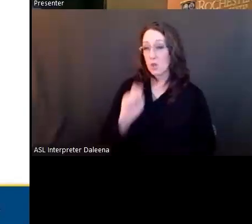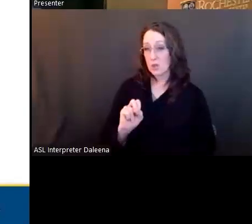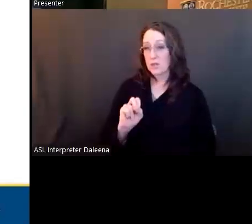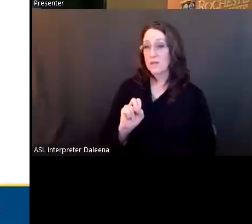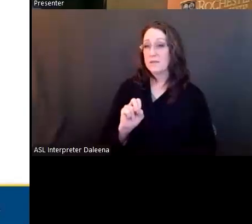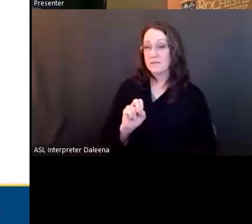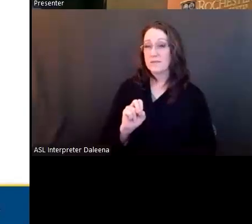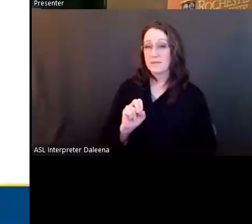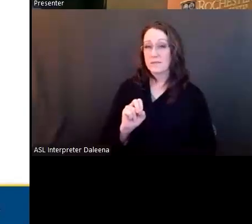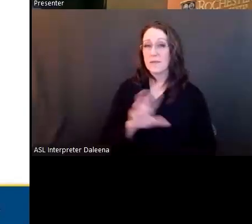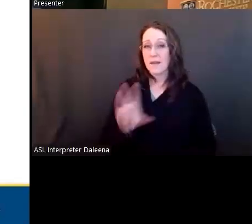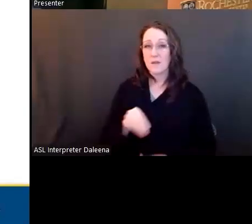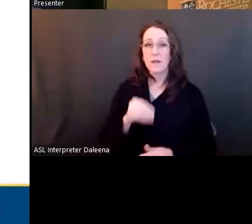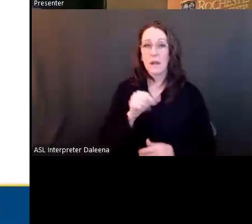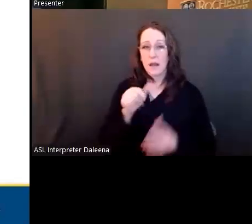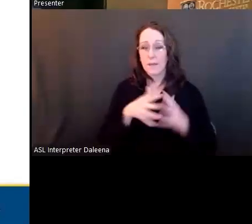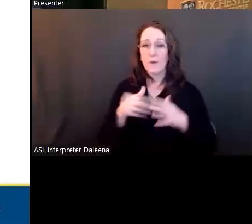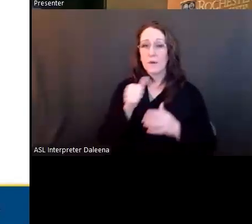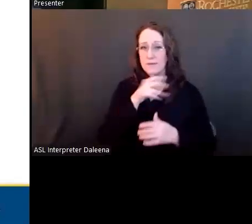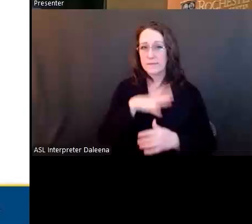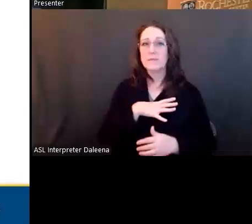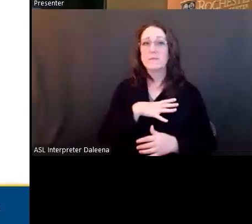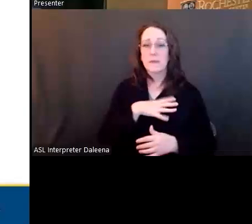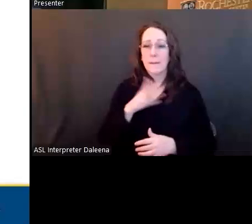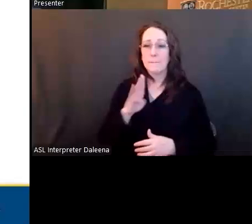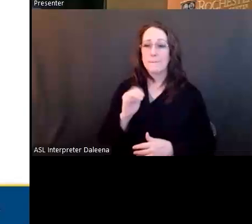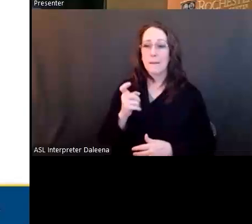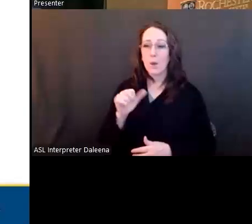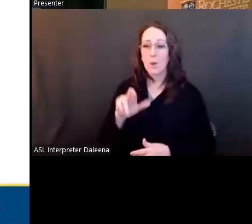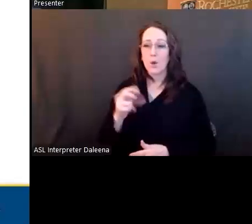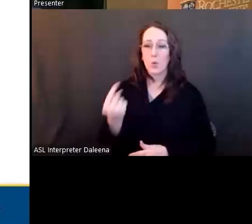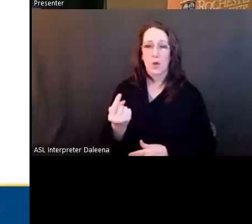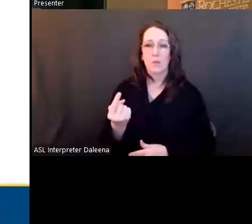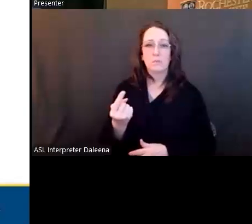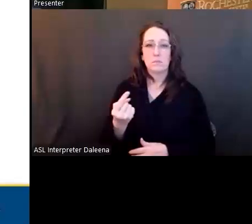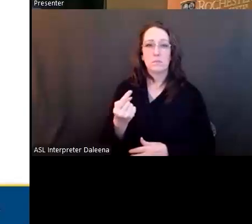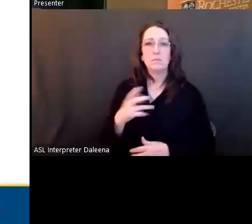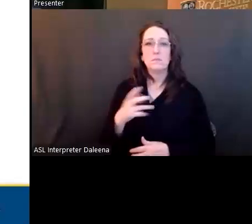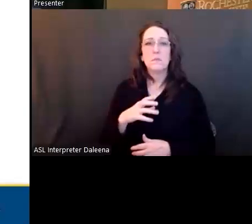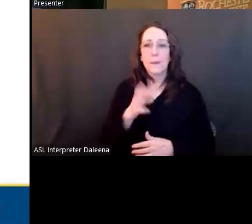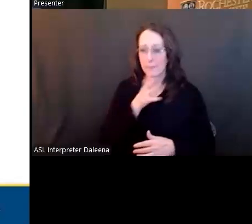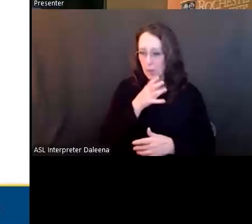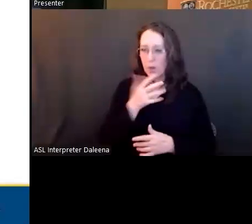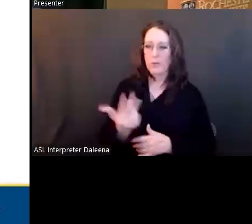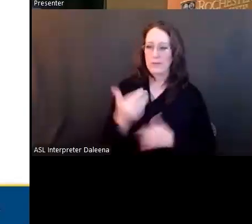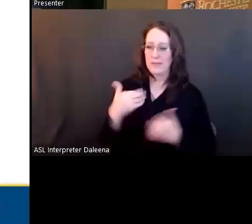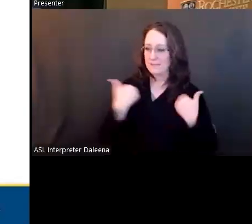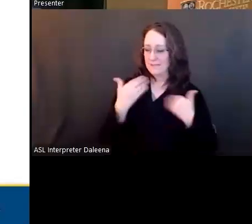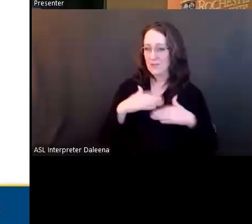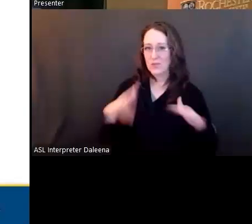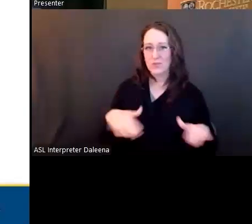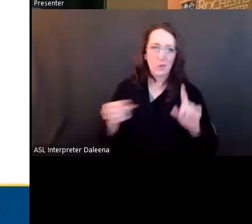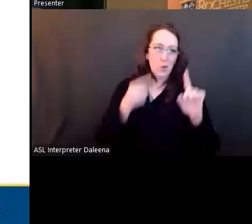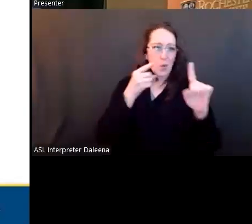African-American female with a diagnosis of bipolar I disorder. She's a mother of 3 young children and is looking forward to reaching her goal of